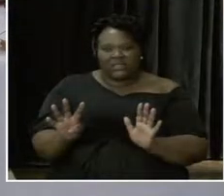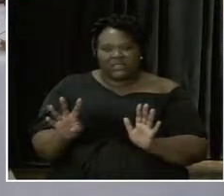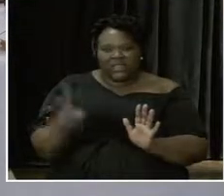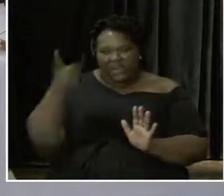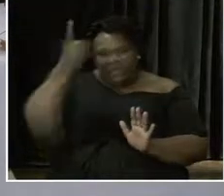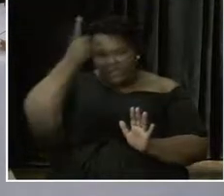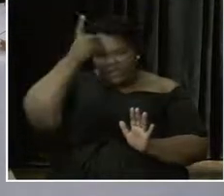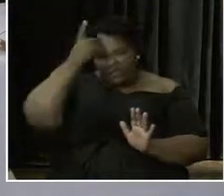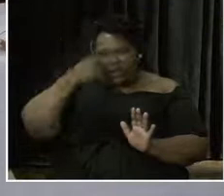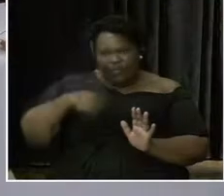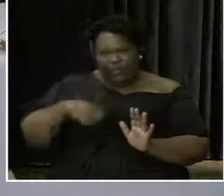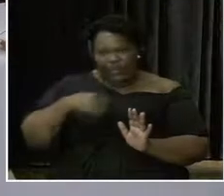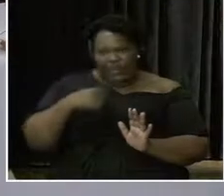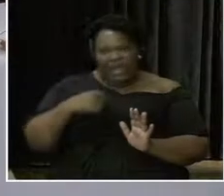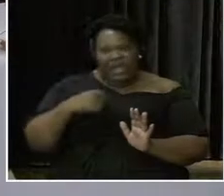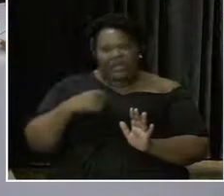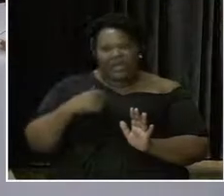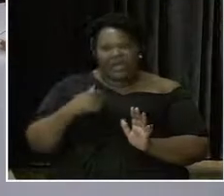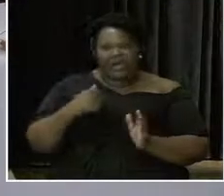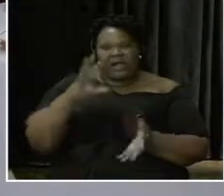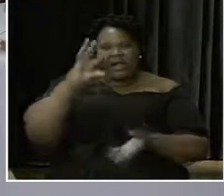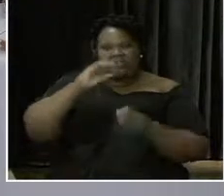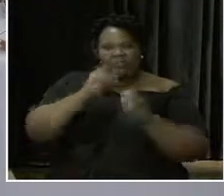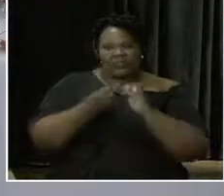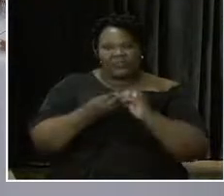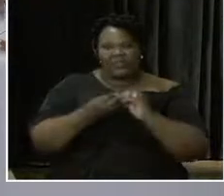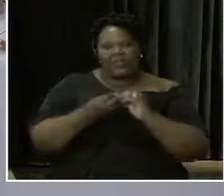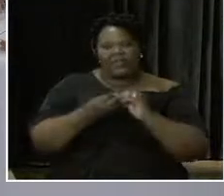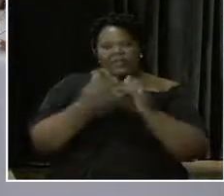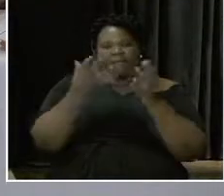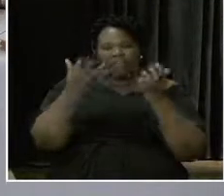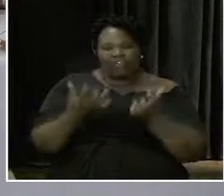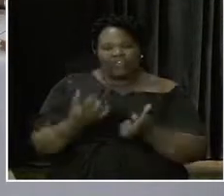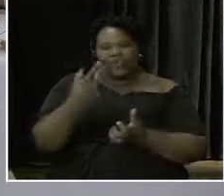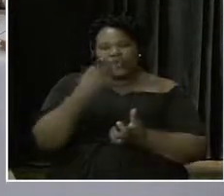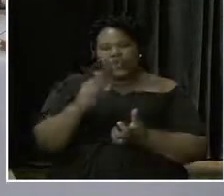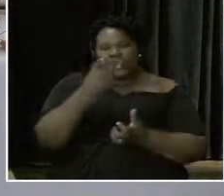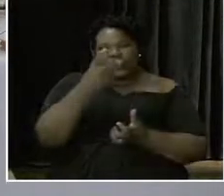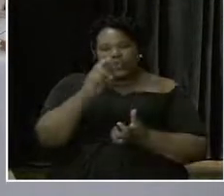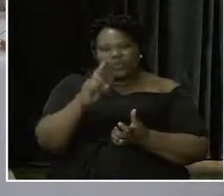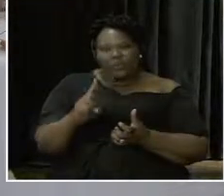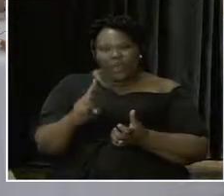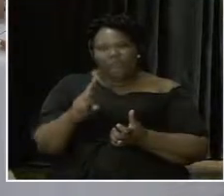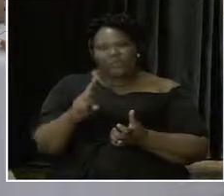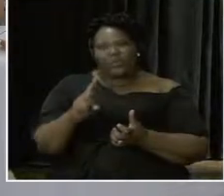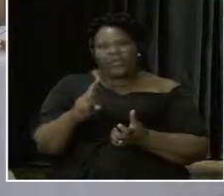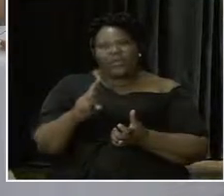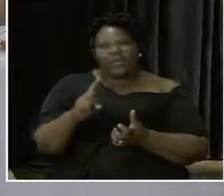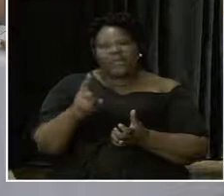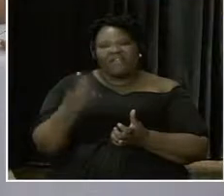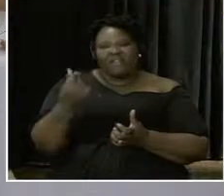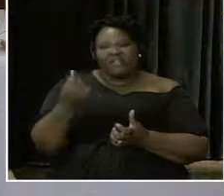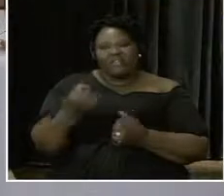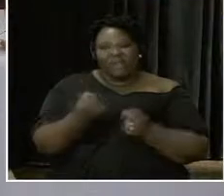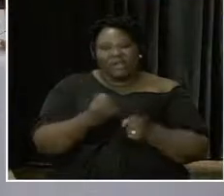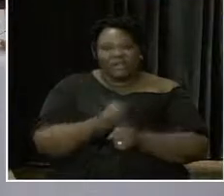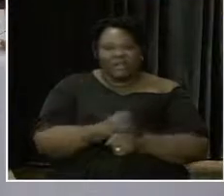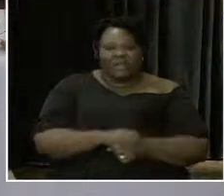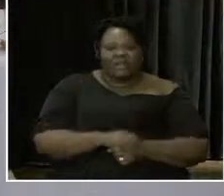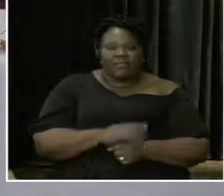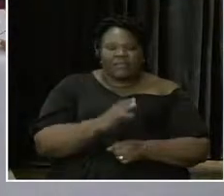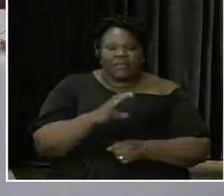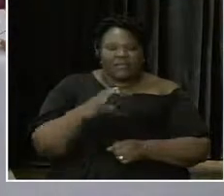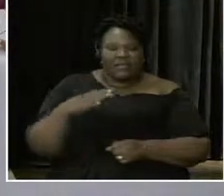eThekwini Municipalities Adjustment Budget 2020-2021 financial year. Committee recommends.